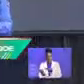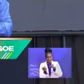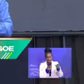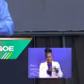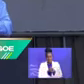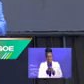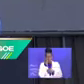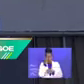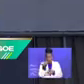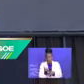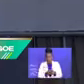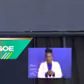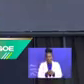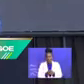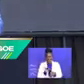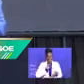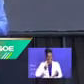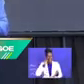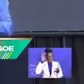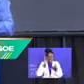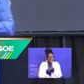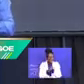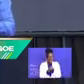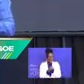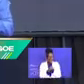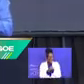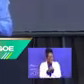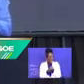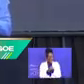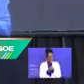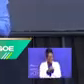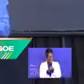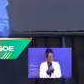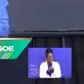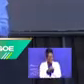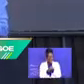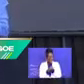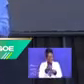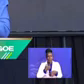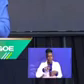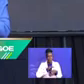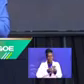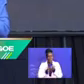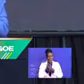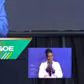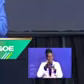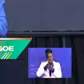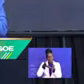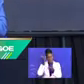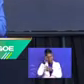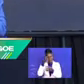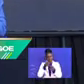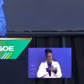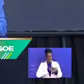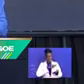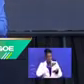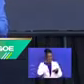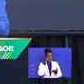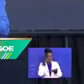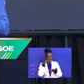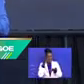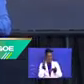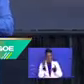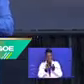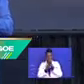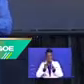you because I believe without no Shadow of Doubt that